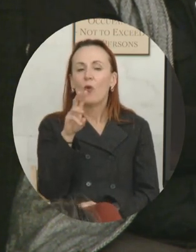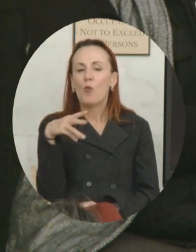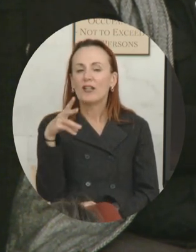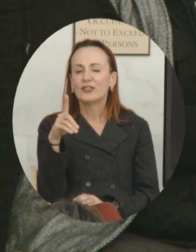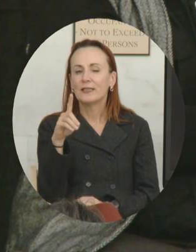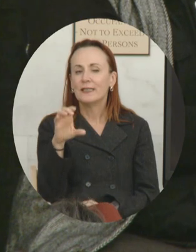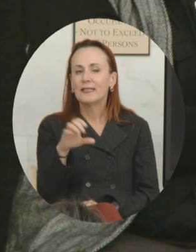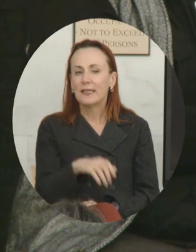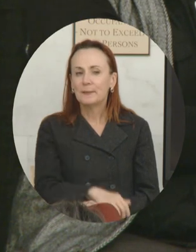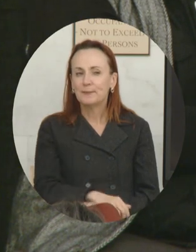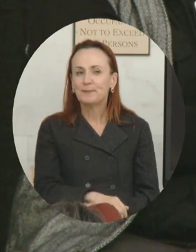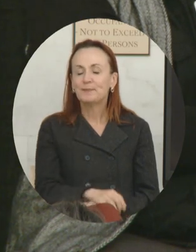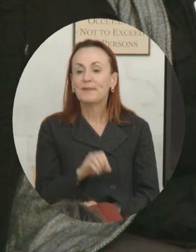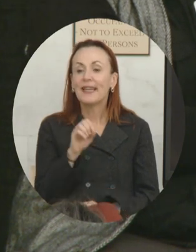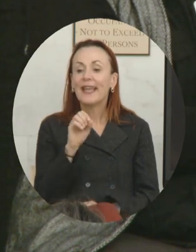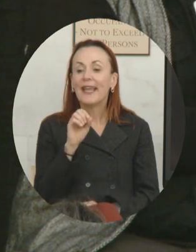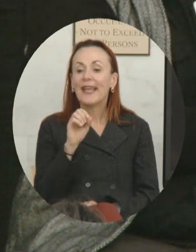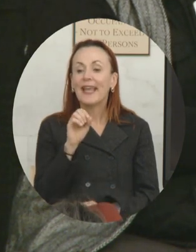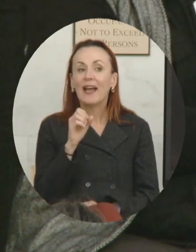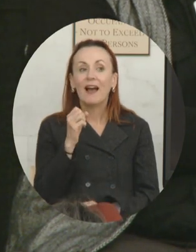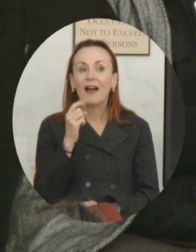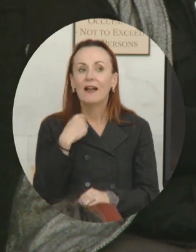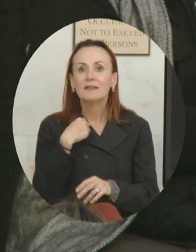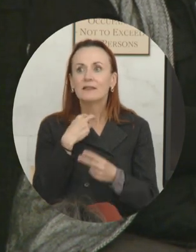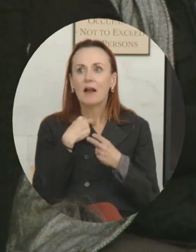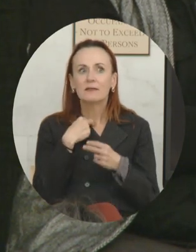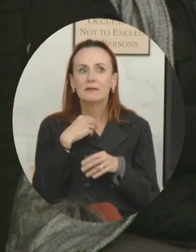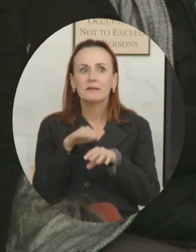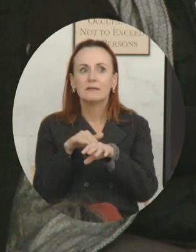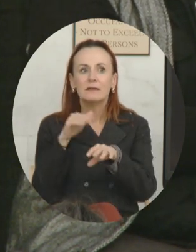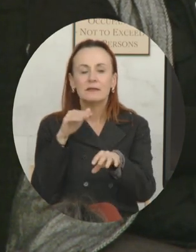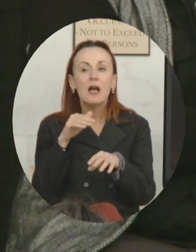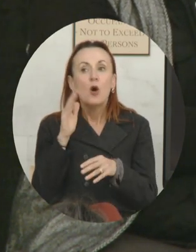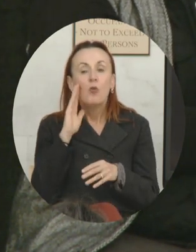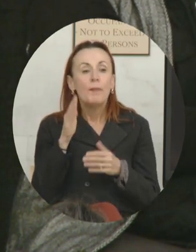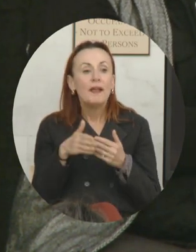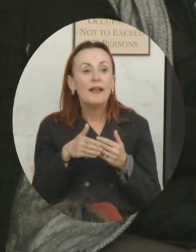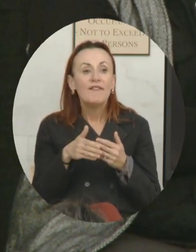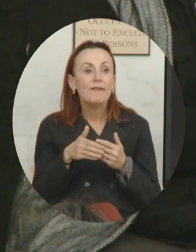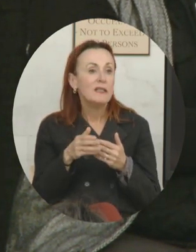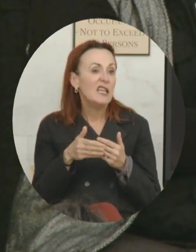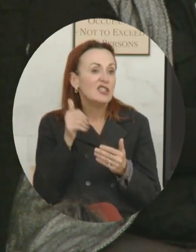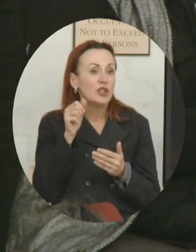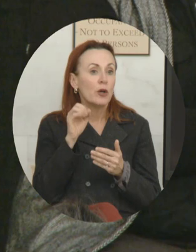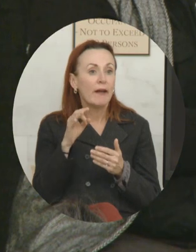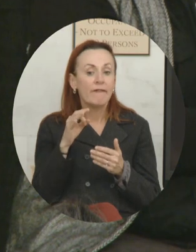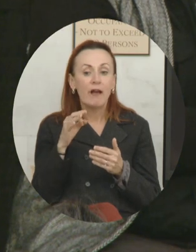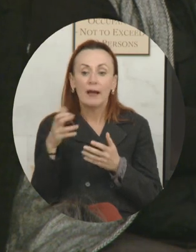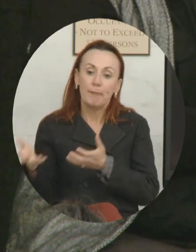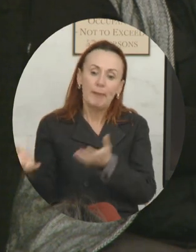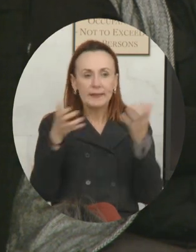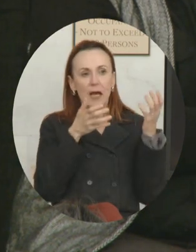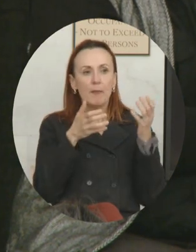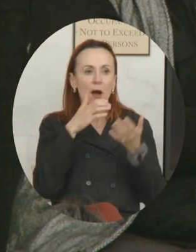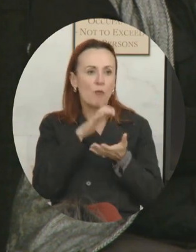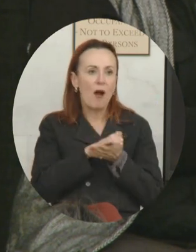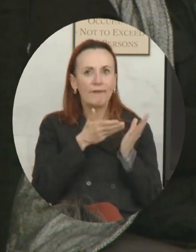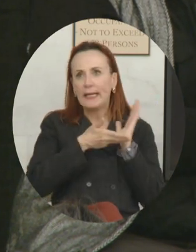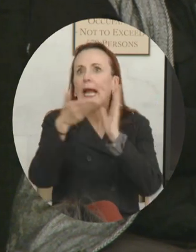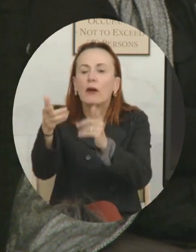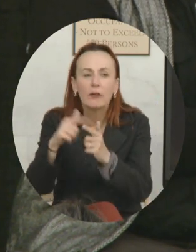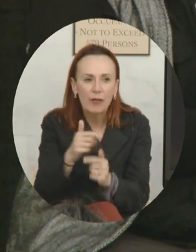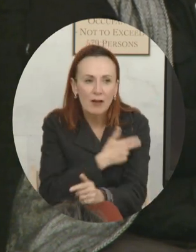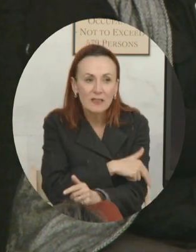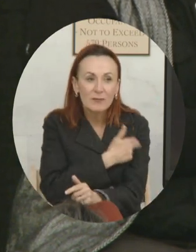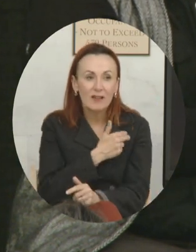Ultimately, we were stuck. And with tears rolling down her face, she said, "Oh, we're going to have the